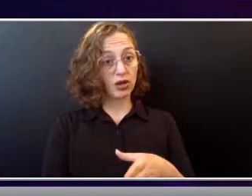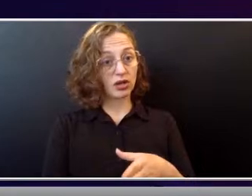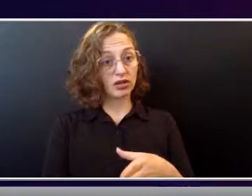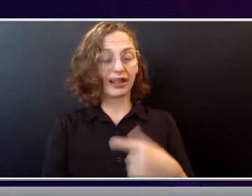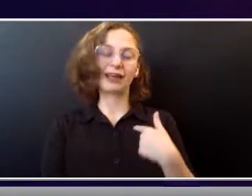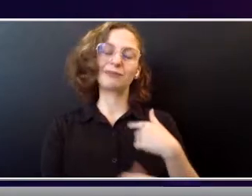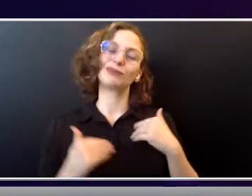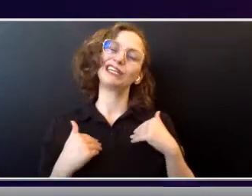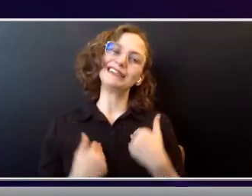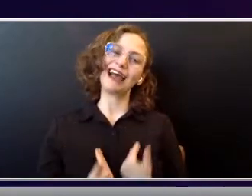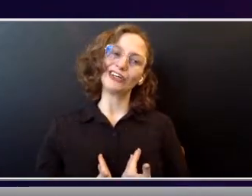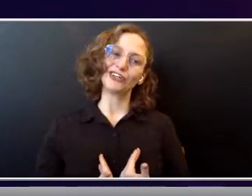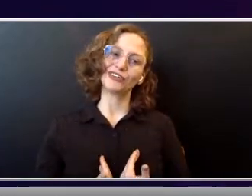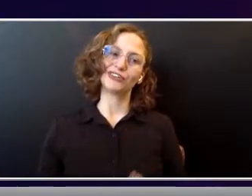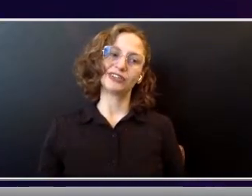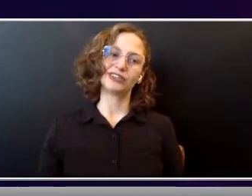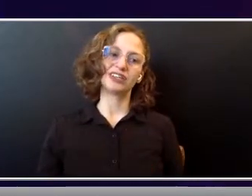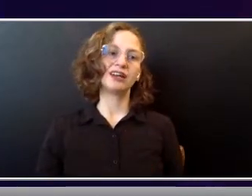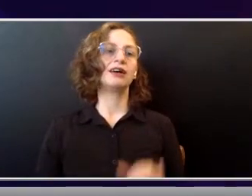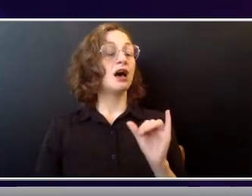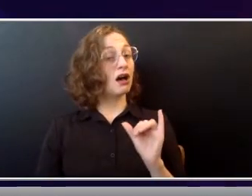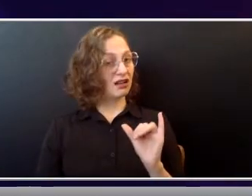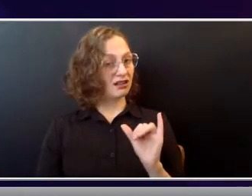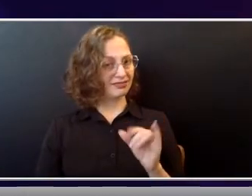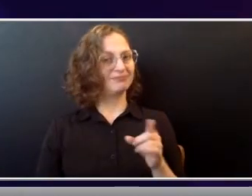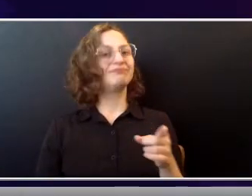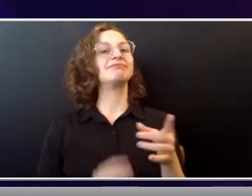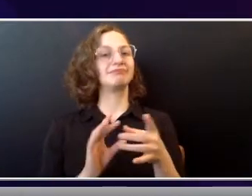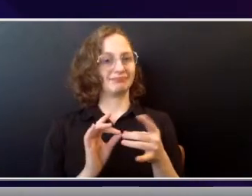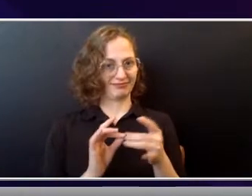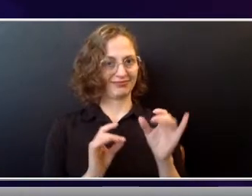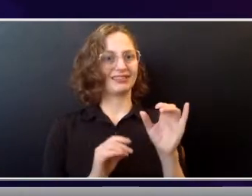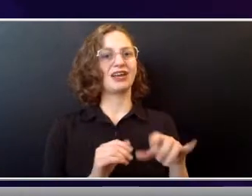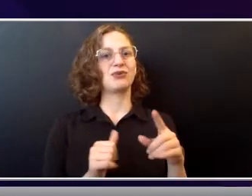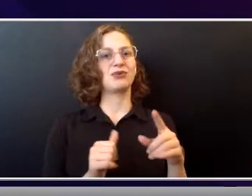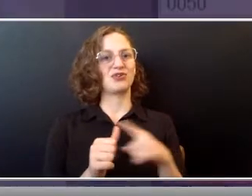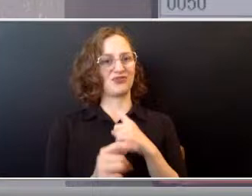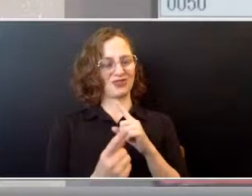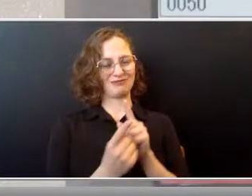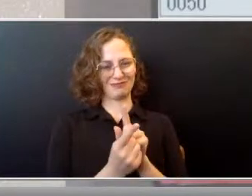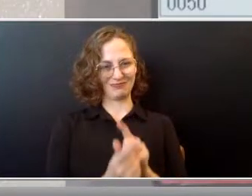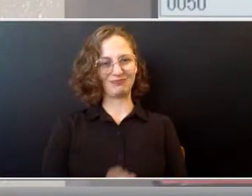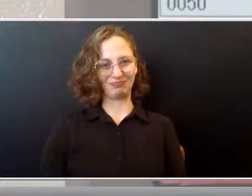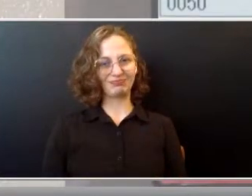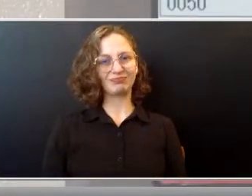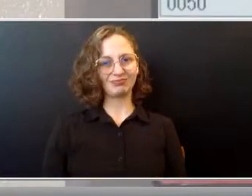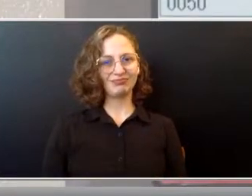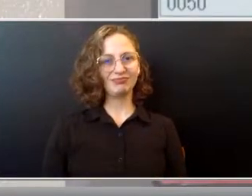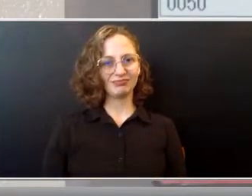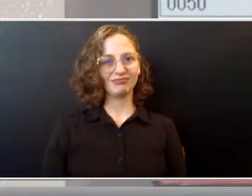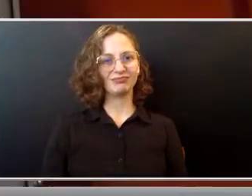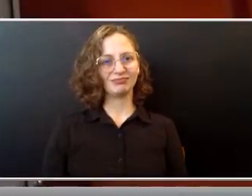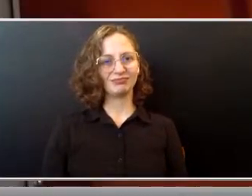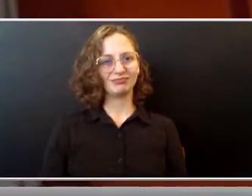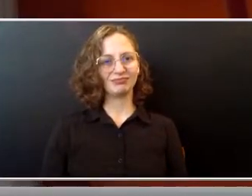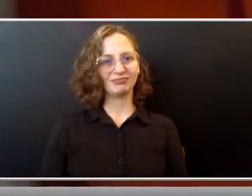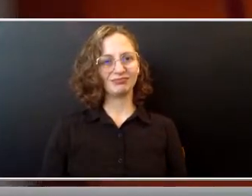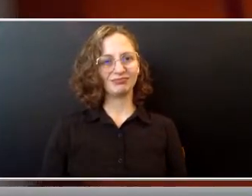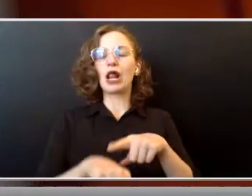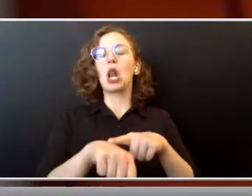pretty tired. You had mentioned that when we first met you, that you would take a long nap after each treatment.